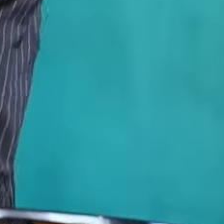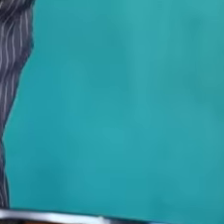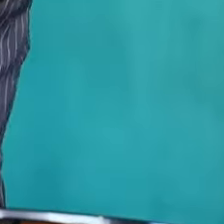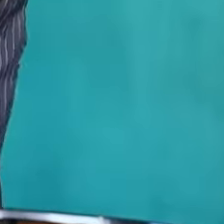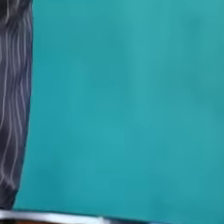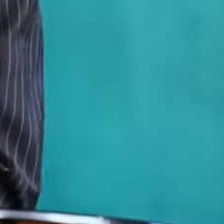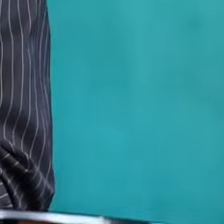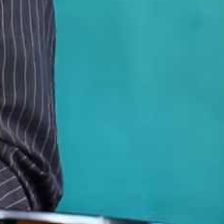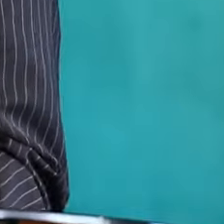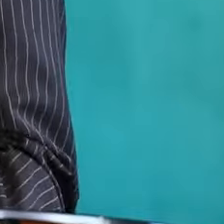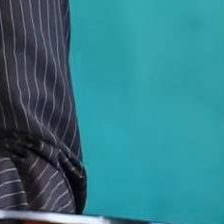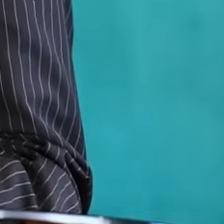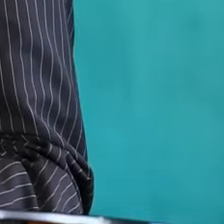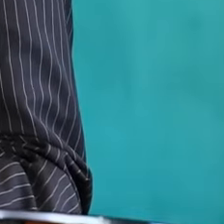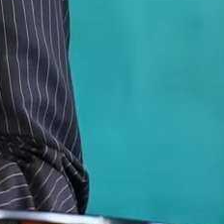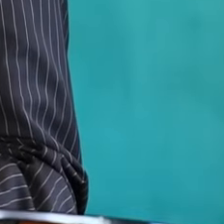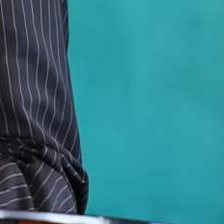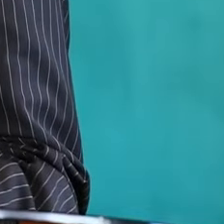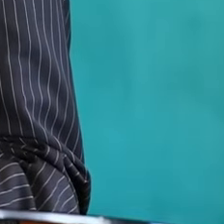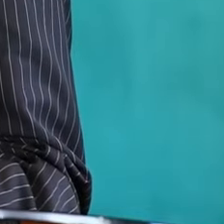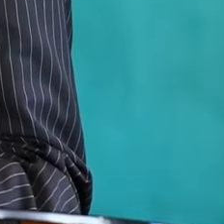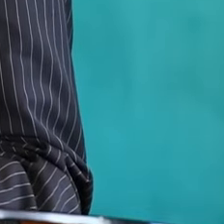The law of Moses is explicit.